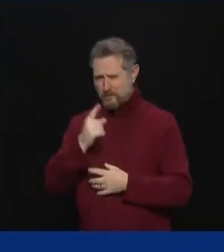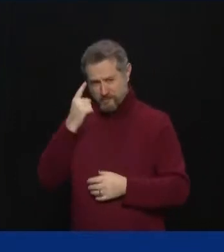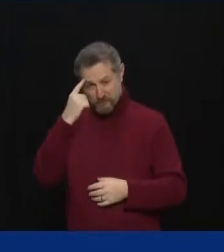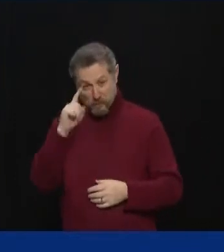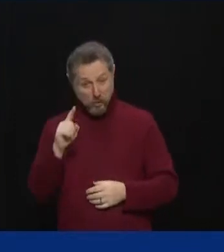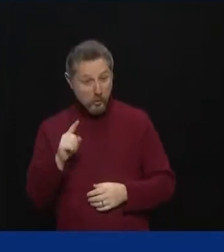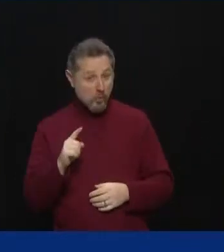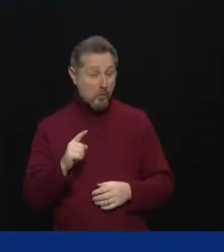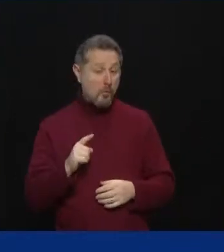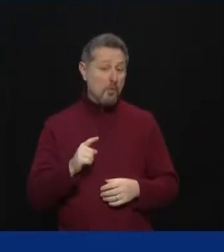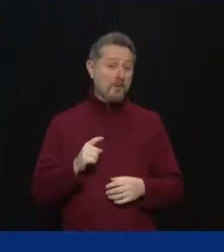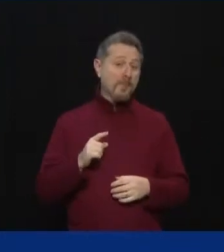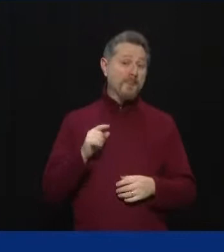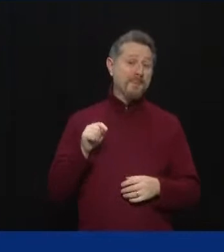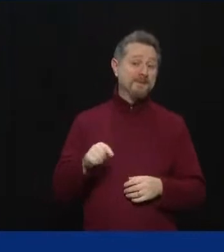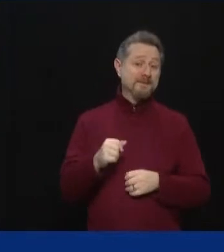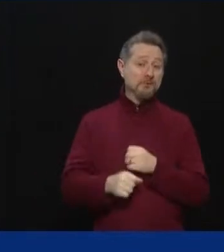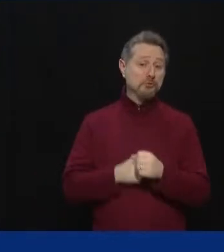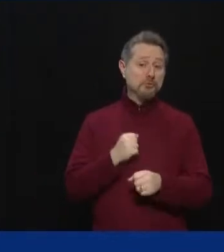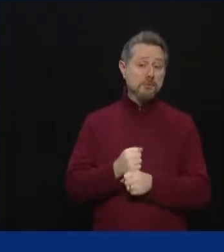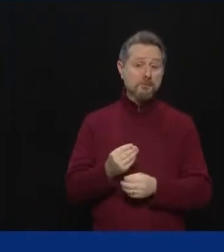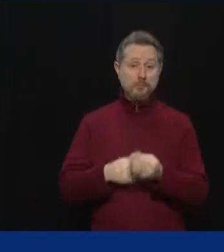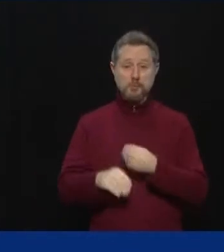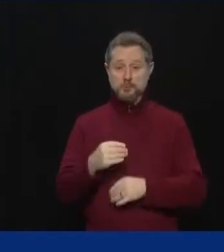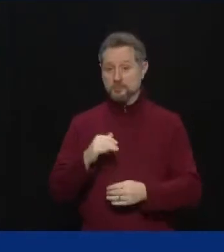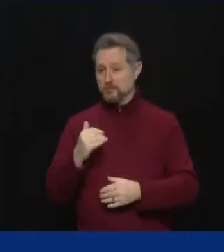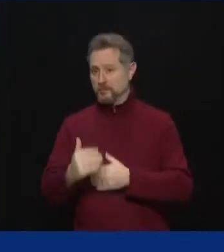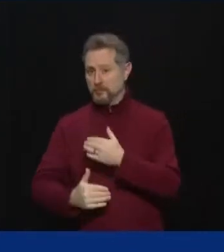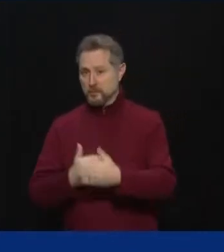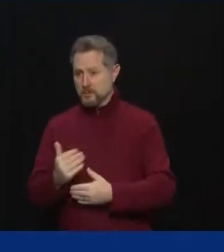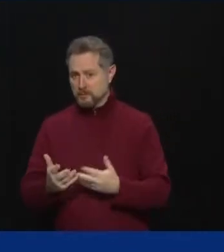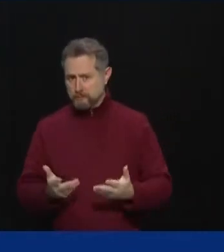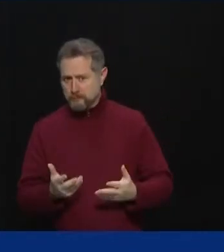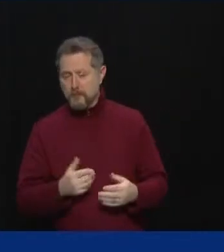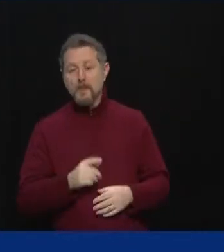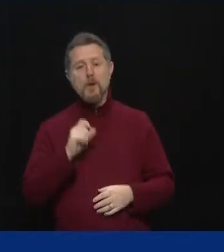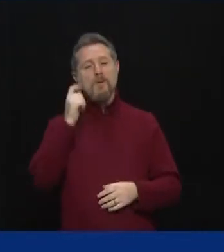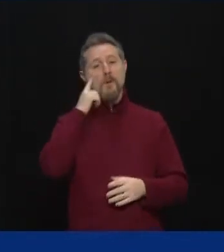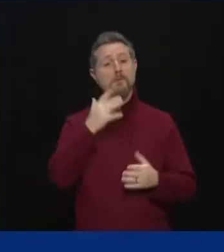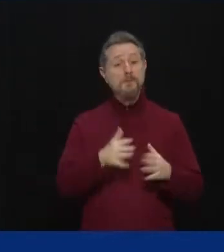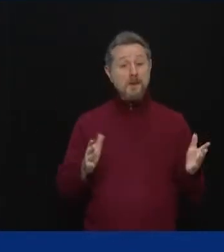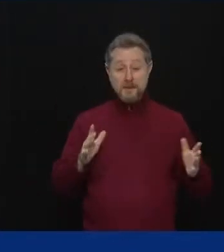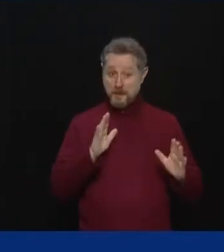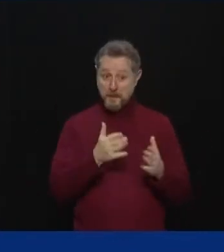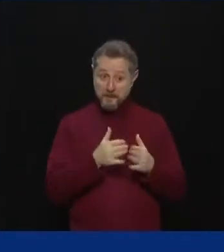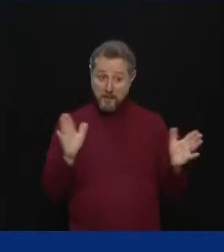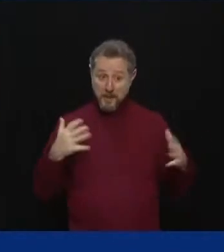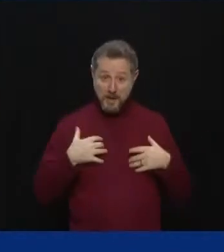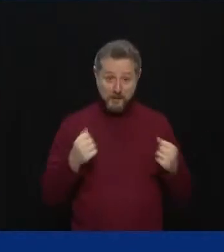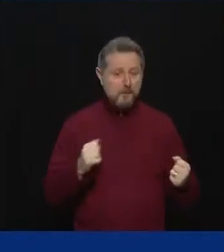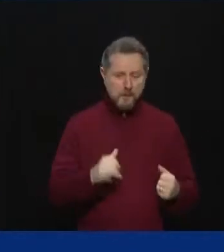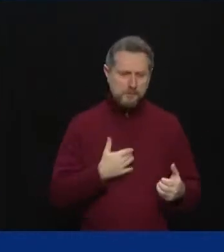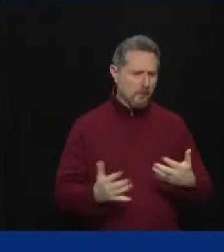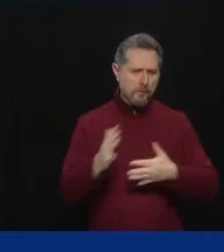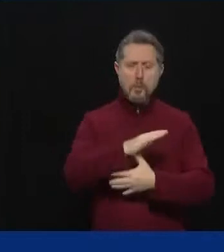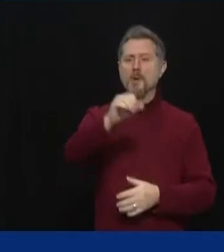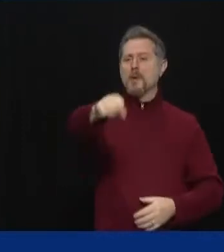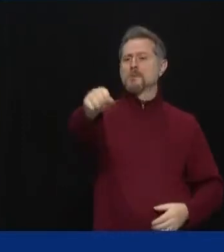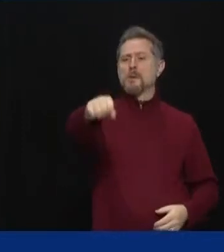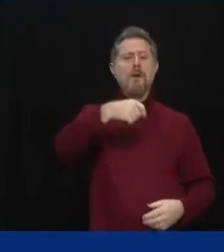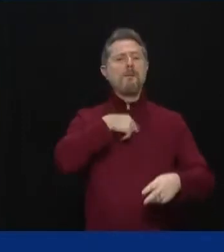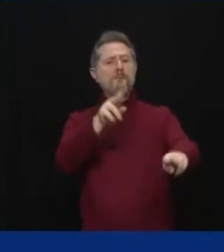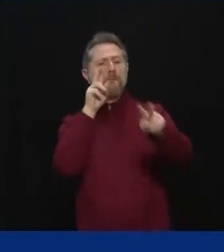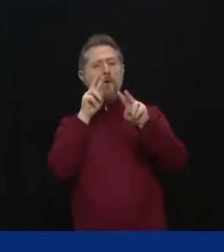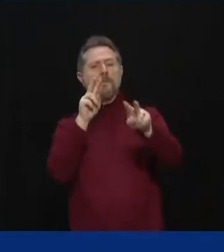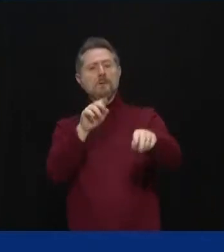upcoming budget process? Public safety is a huge priority of mine. Everyone knows that. And I'm looking forward to working with Eric Adams